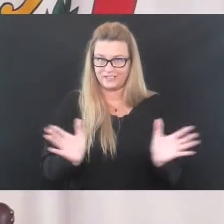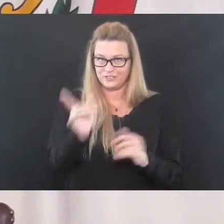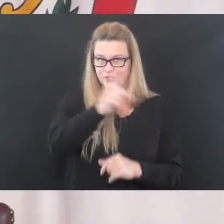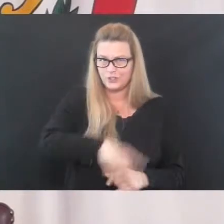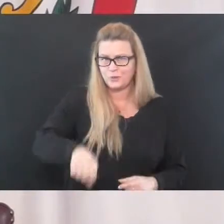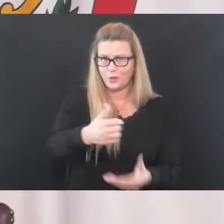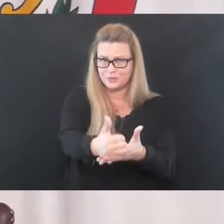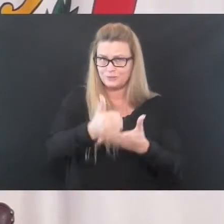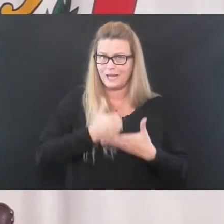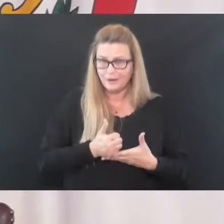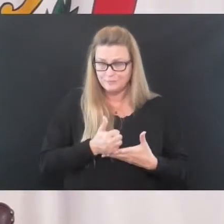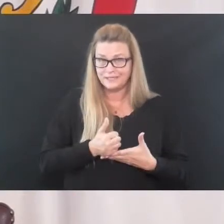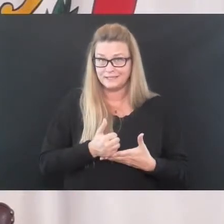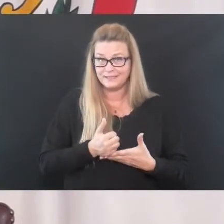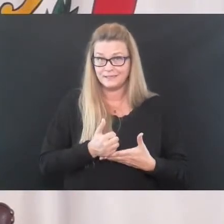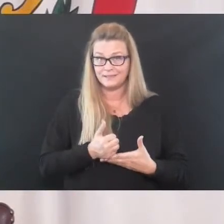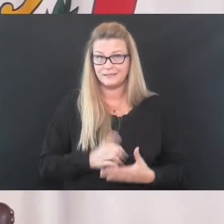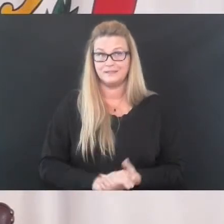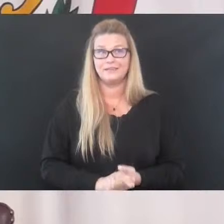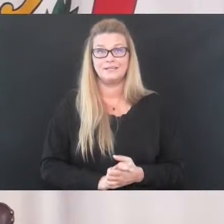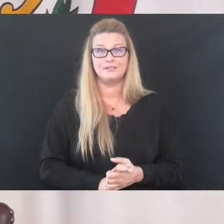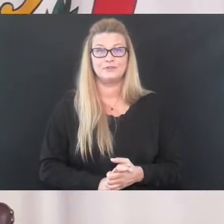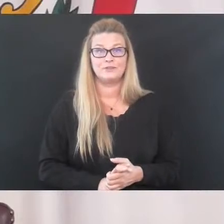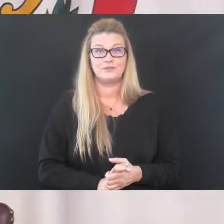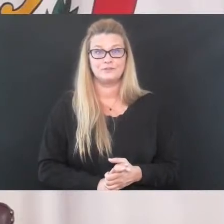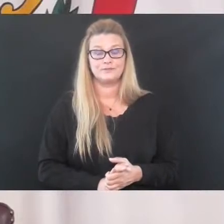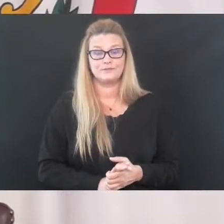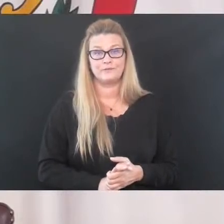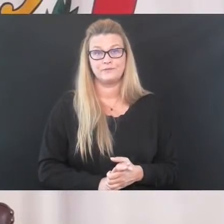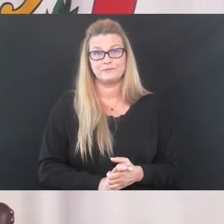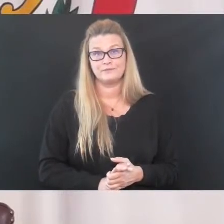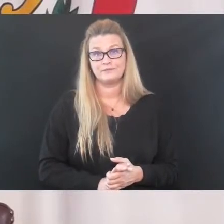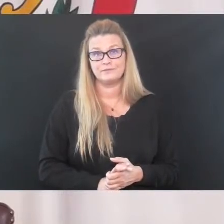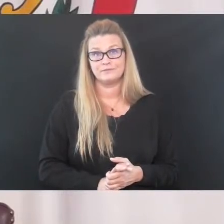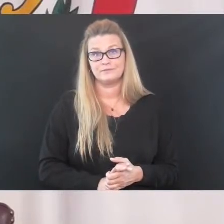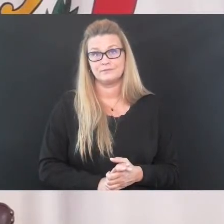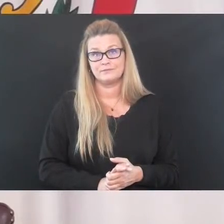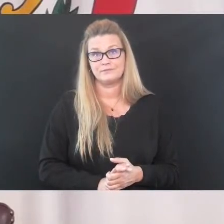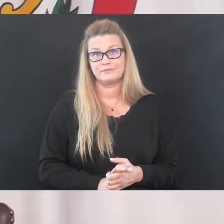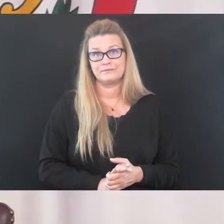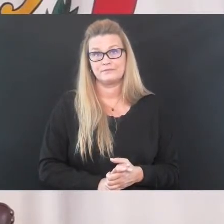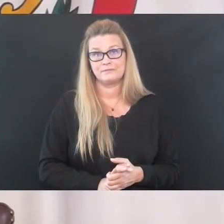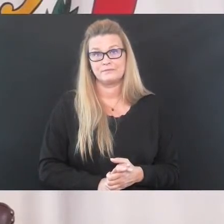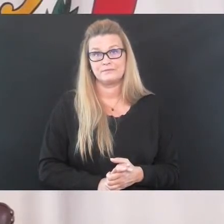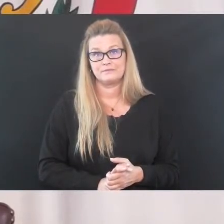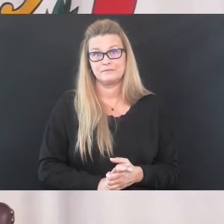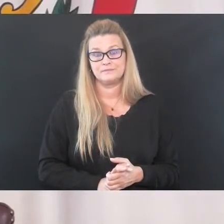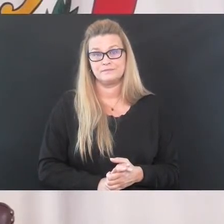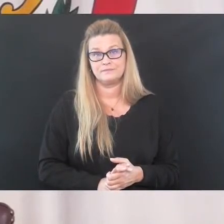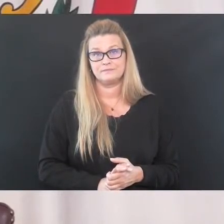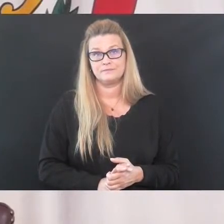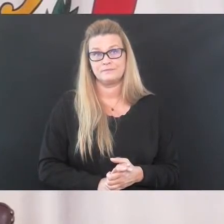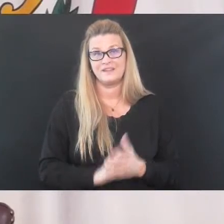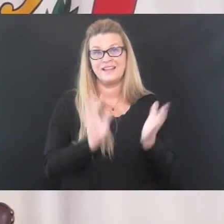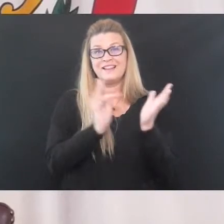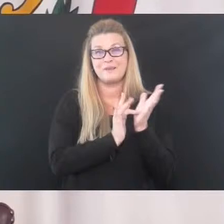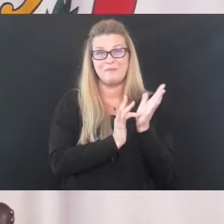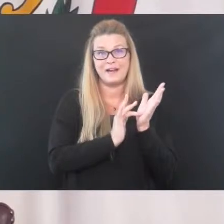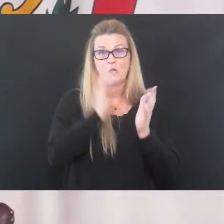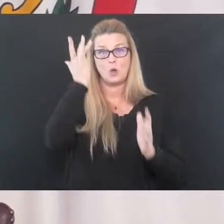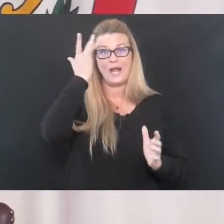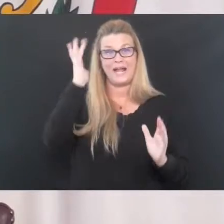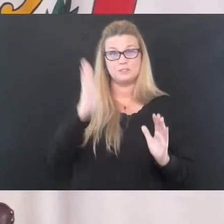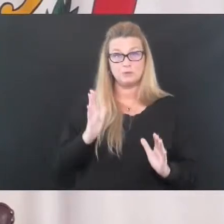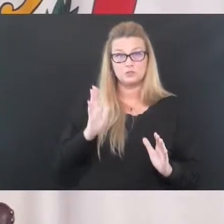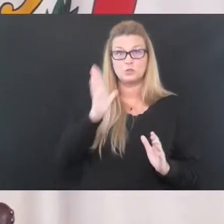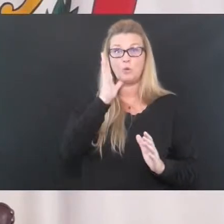me. Now, in all of this, let me just say just this. Our medical experts are going to tell